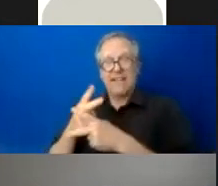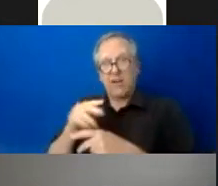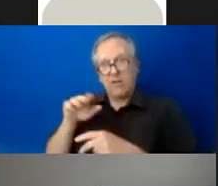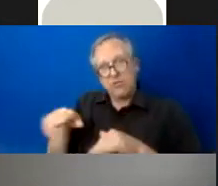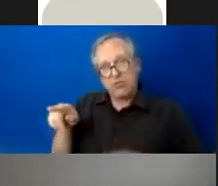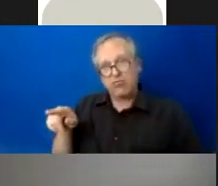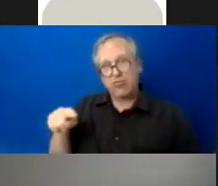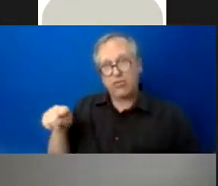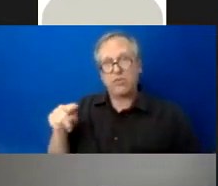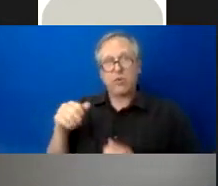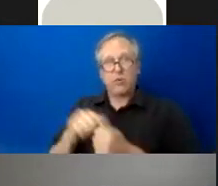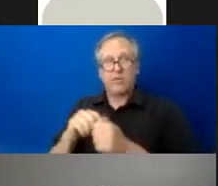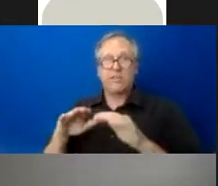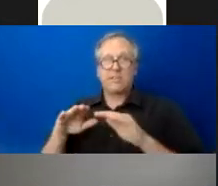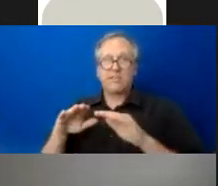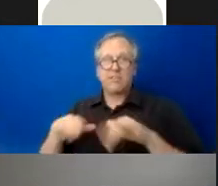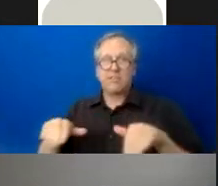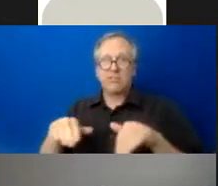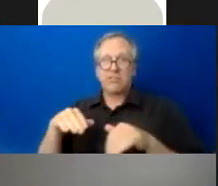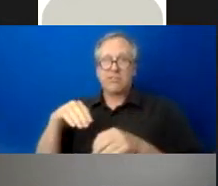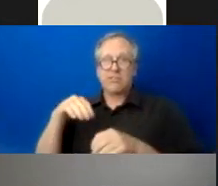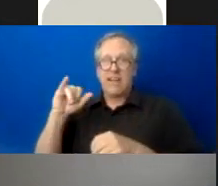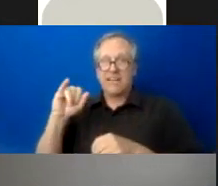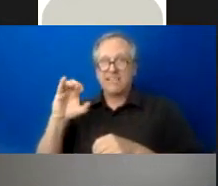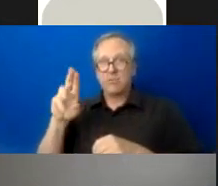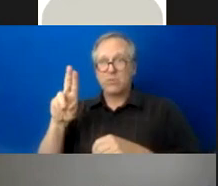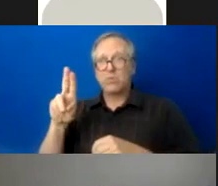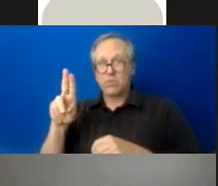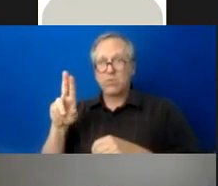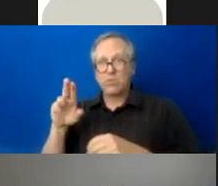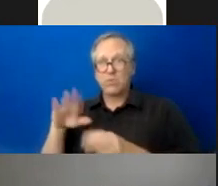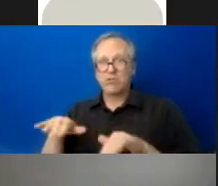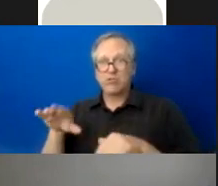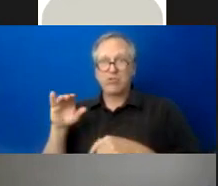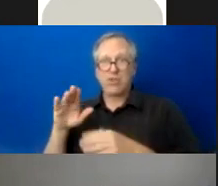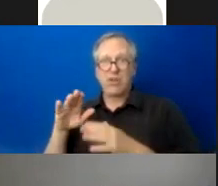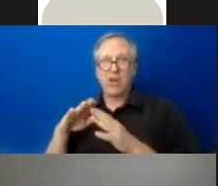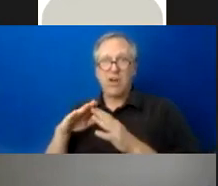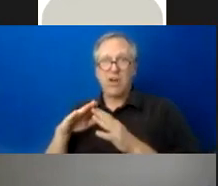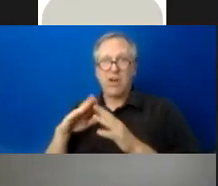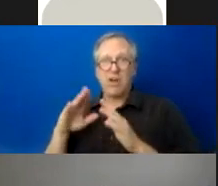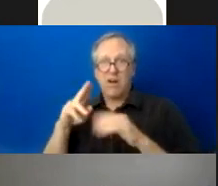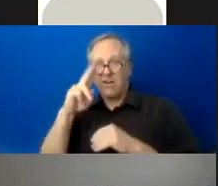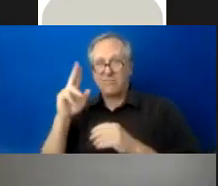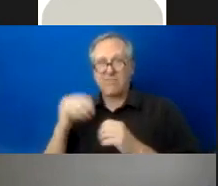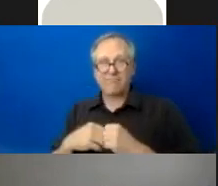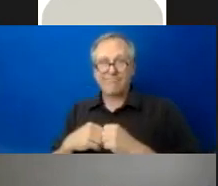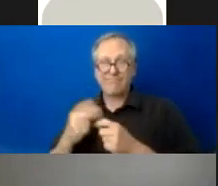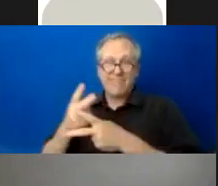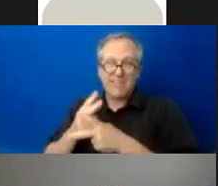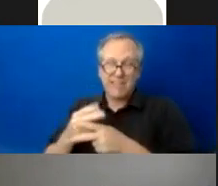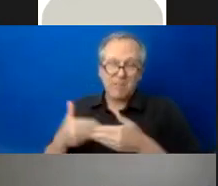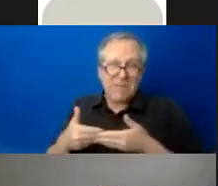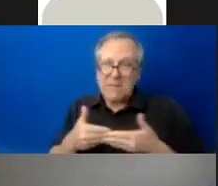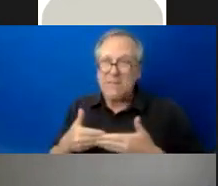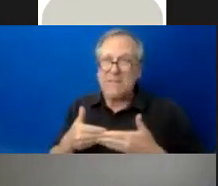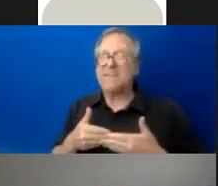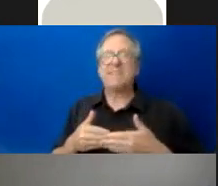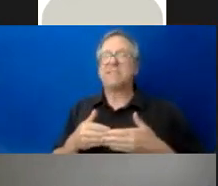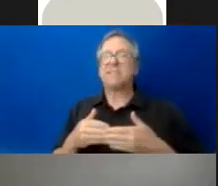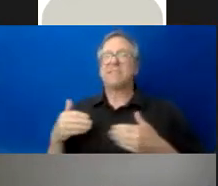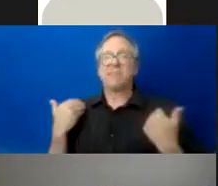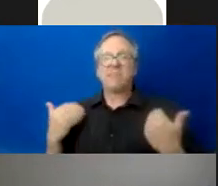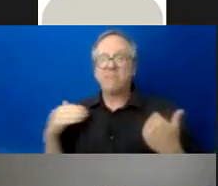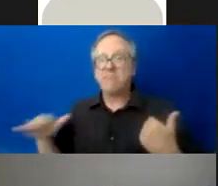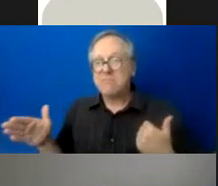in the pediatric intensive care unit at UVM Children's Hospital. And I take care of infants, children, and adolescents